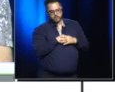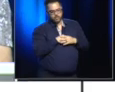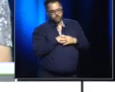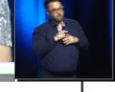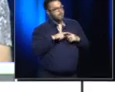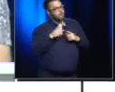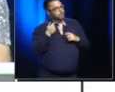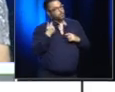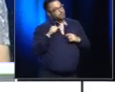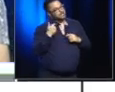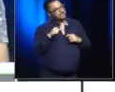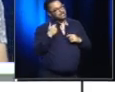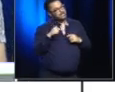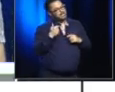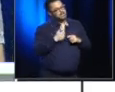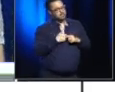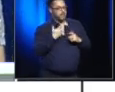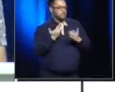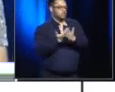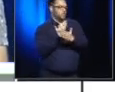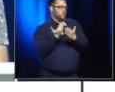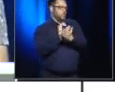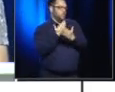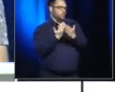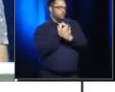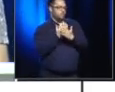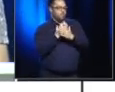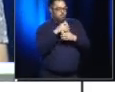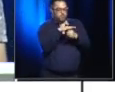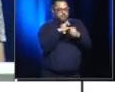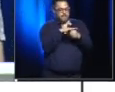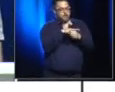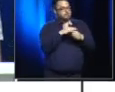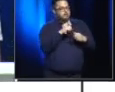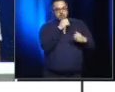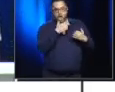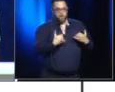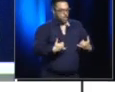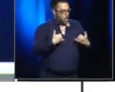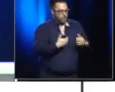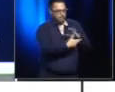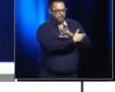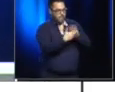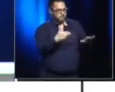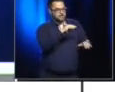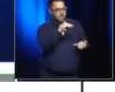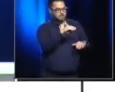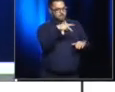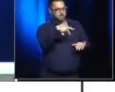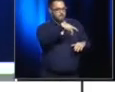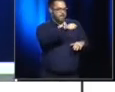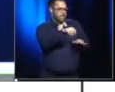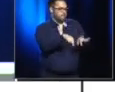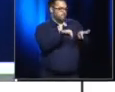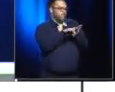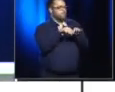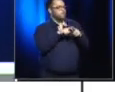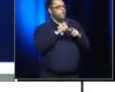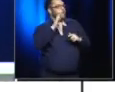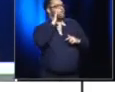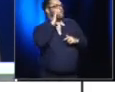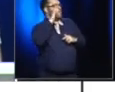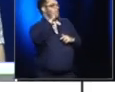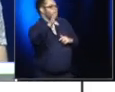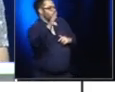it's green, they're new areas. So these are areas that are not currently areas of ecological significance, but will become areas of